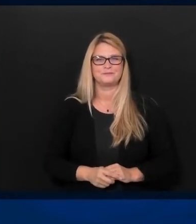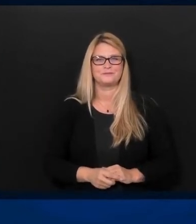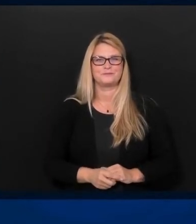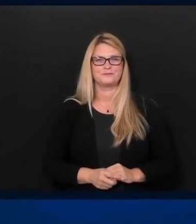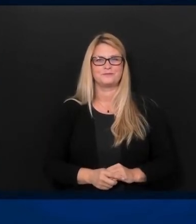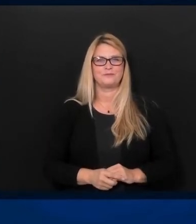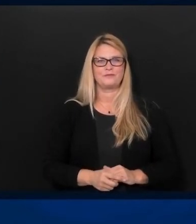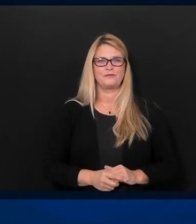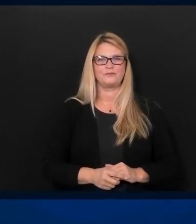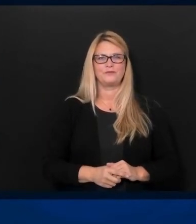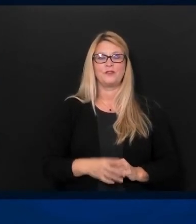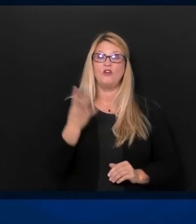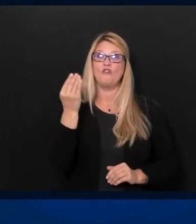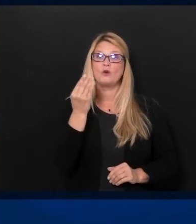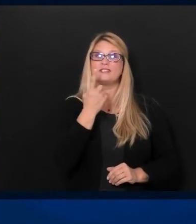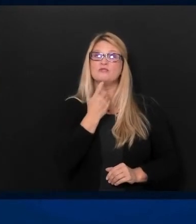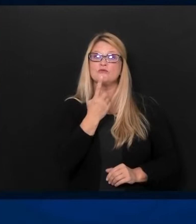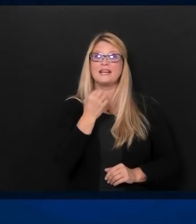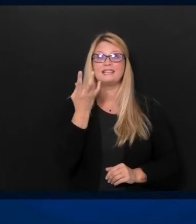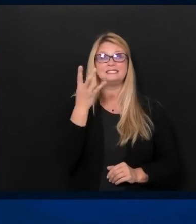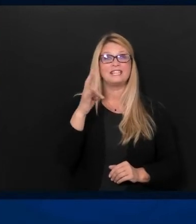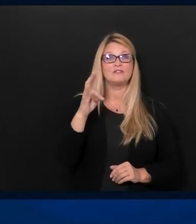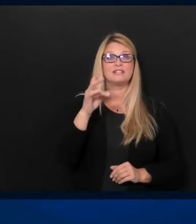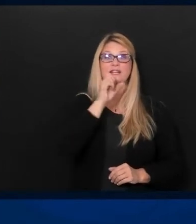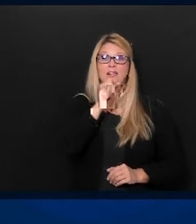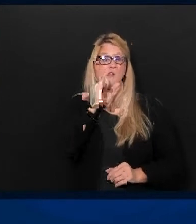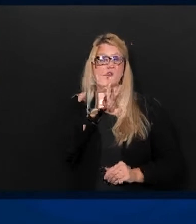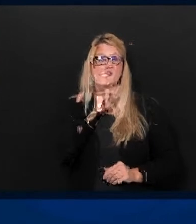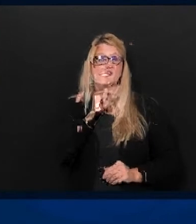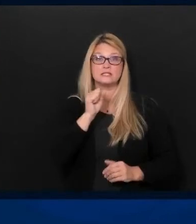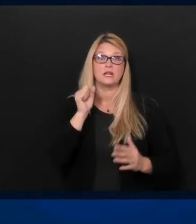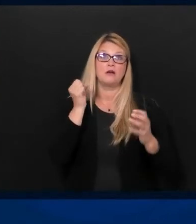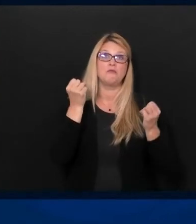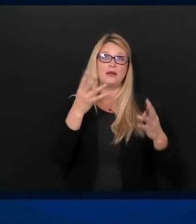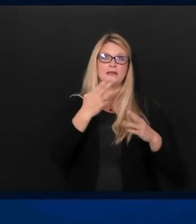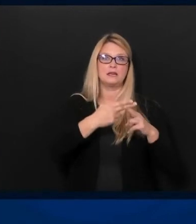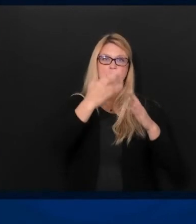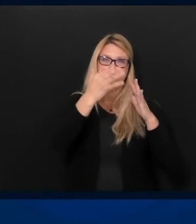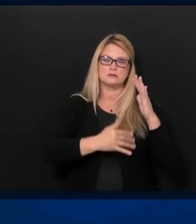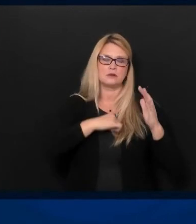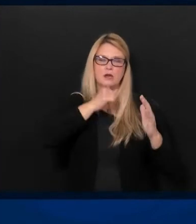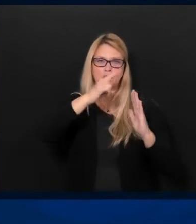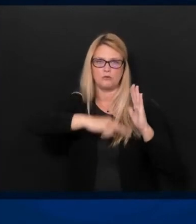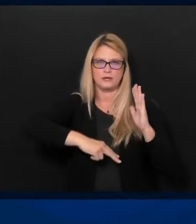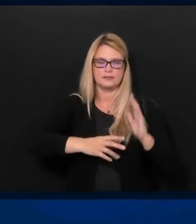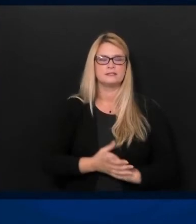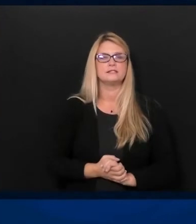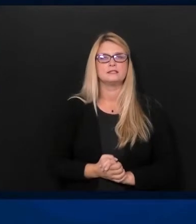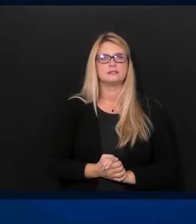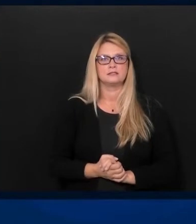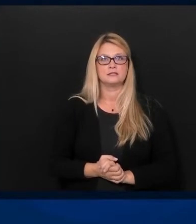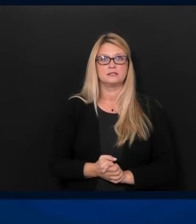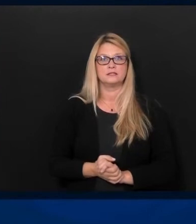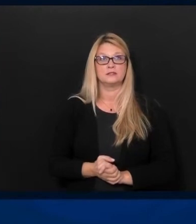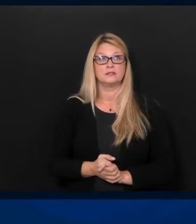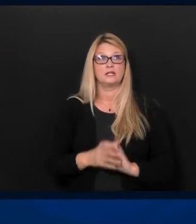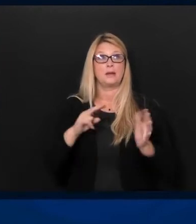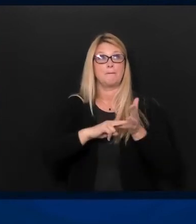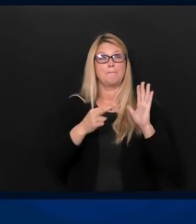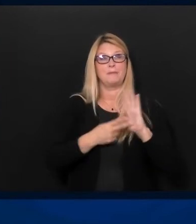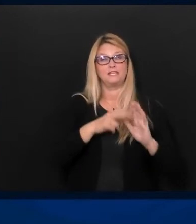We got 14 red counties and 17 orange counties. There's no point in reading through all of them. If you'll add that up real quickly,